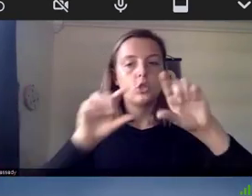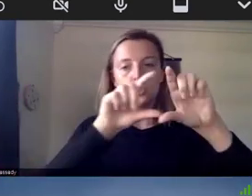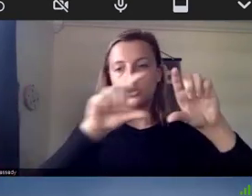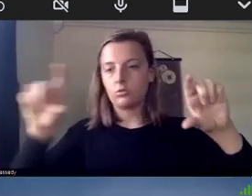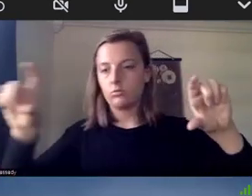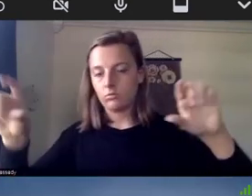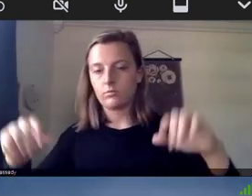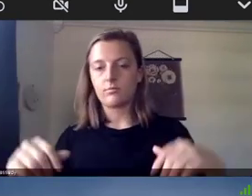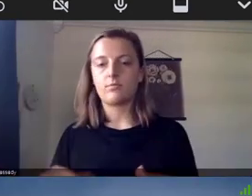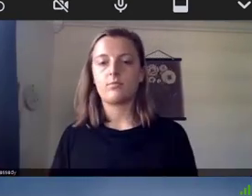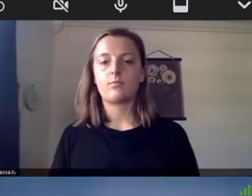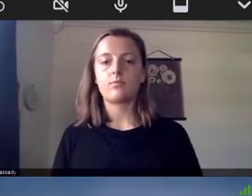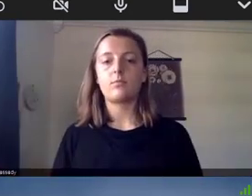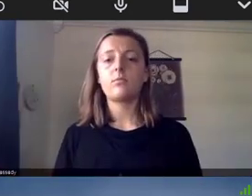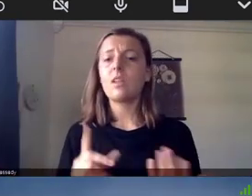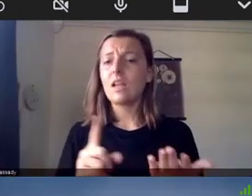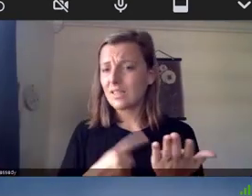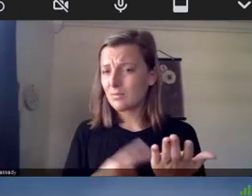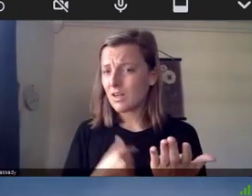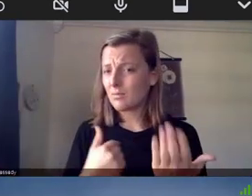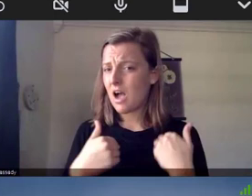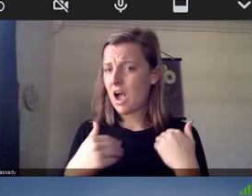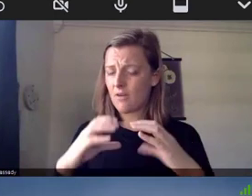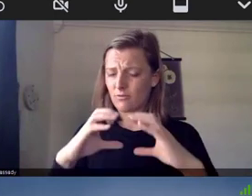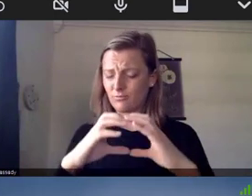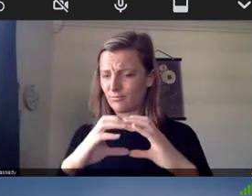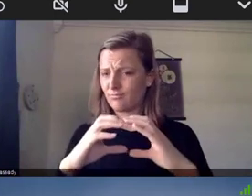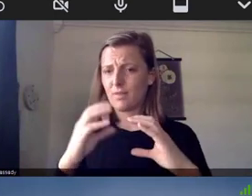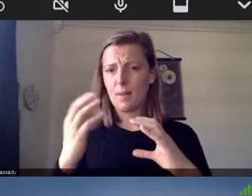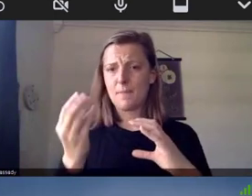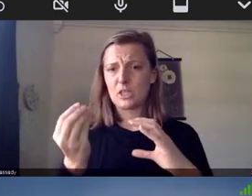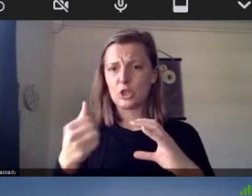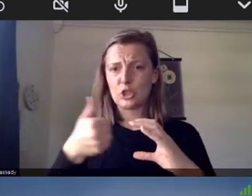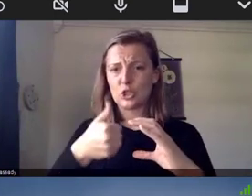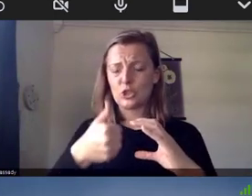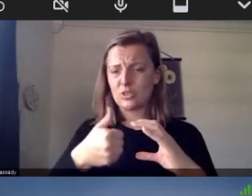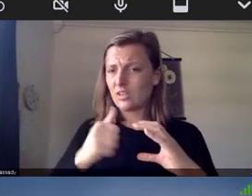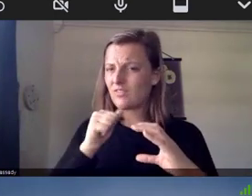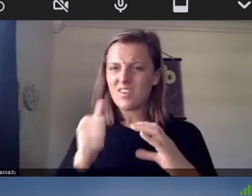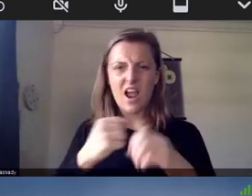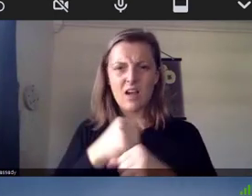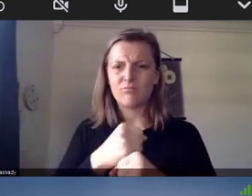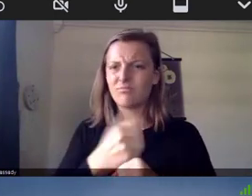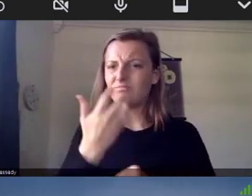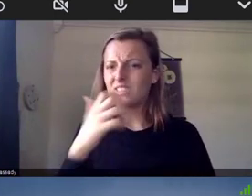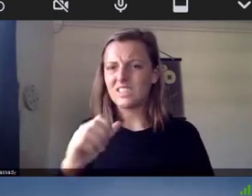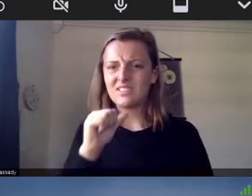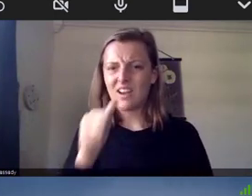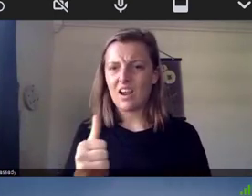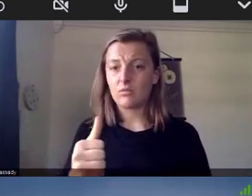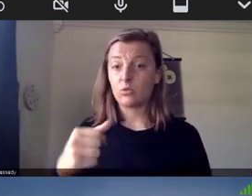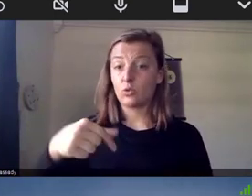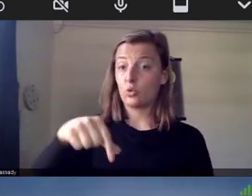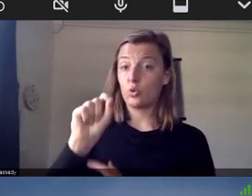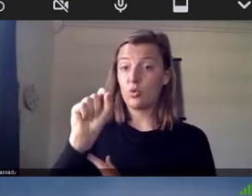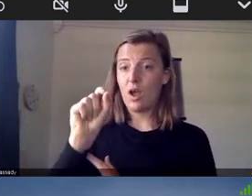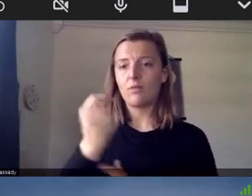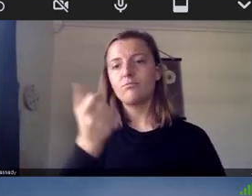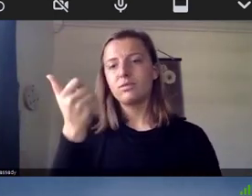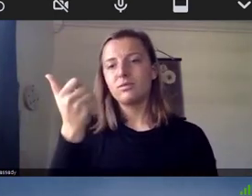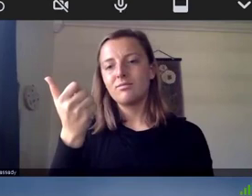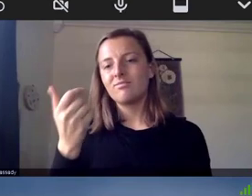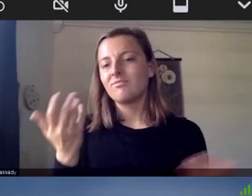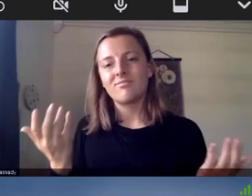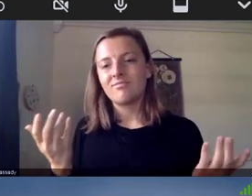generating heat, right? And if it's not generating heat, then that Q dot term goes away. We could have a steady